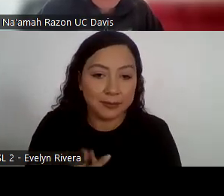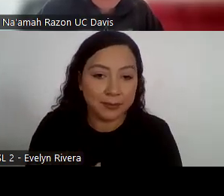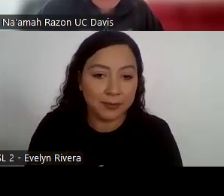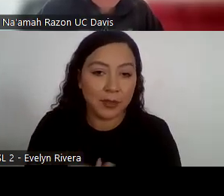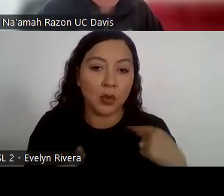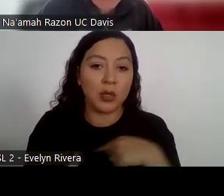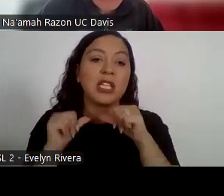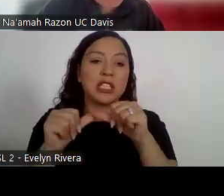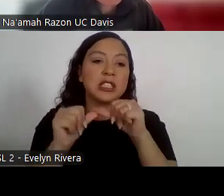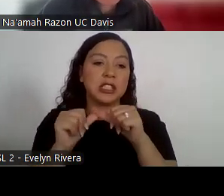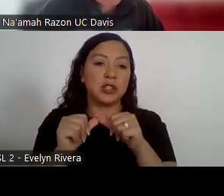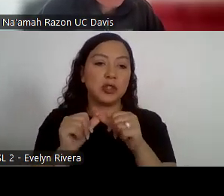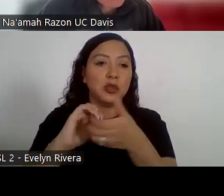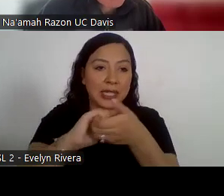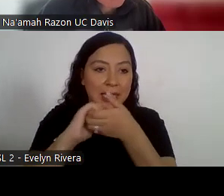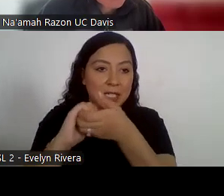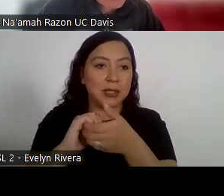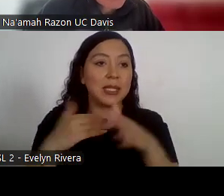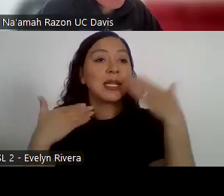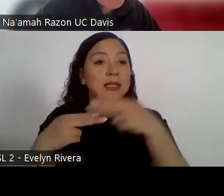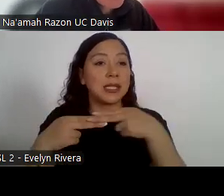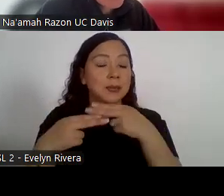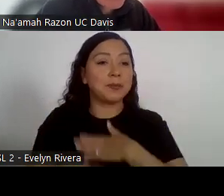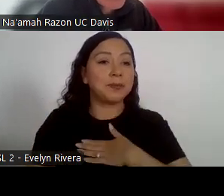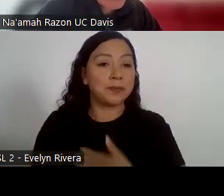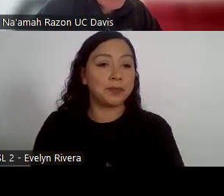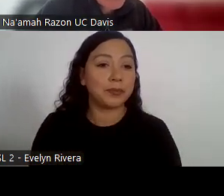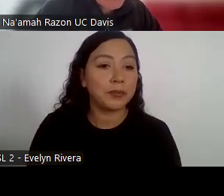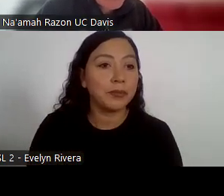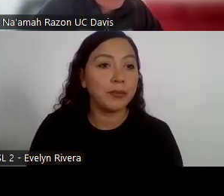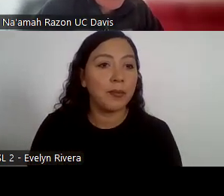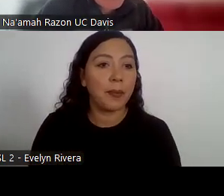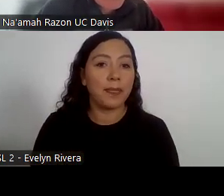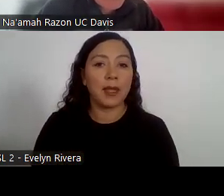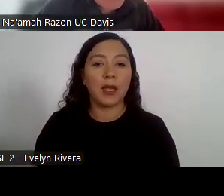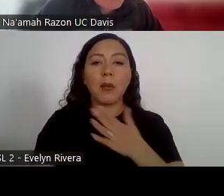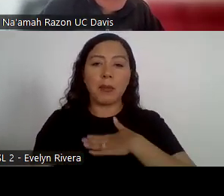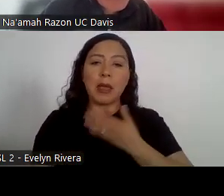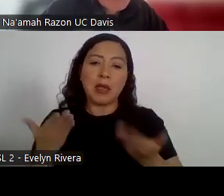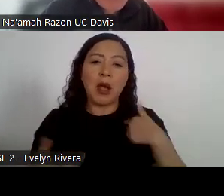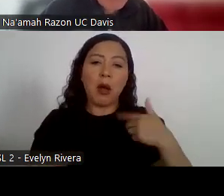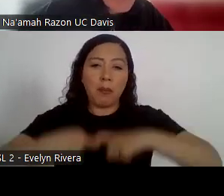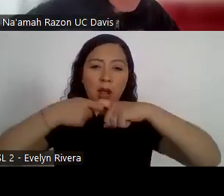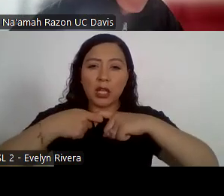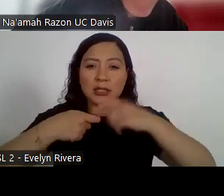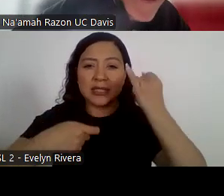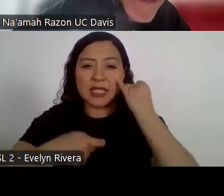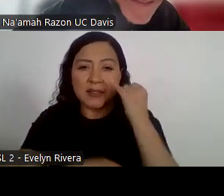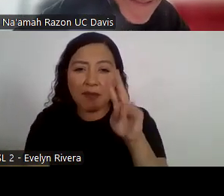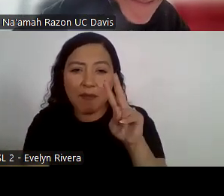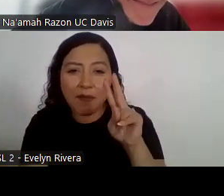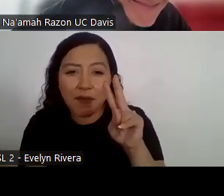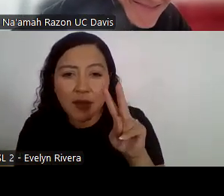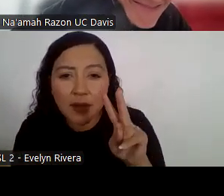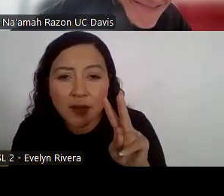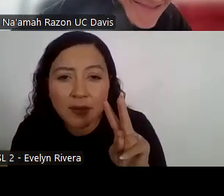engagement. Next slide. And maybe I'll pause and just see if Nama wants to add anything before we get into